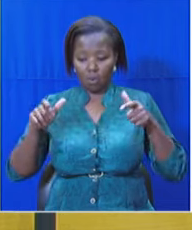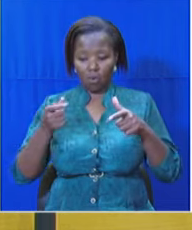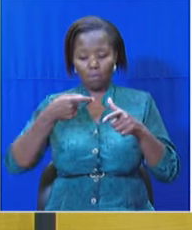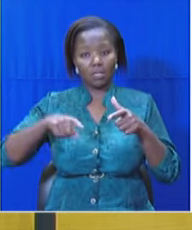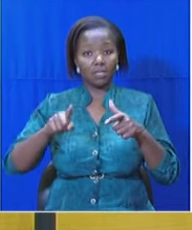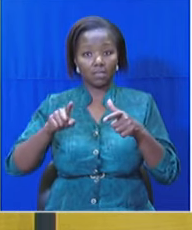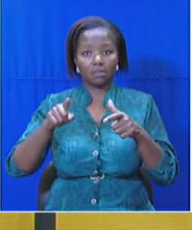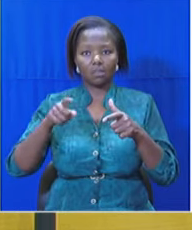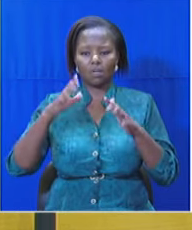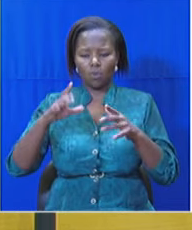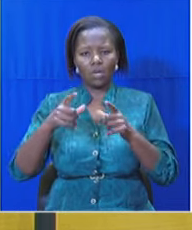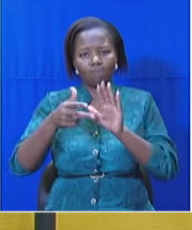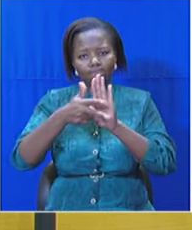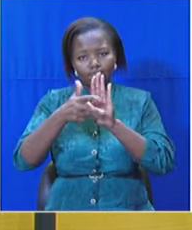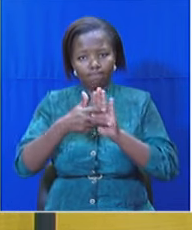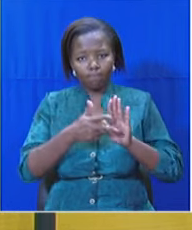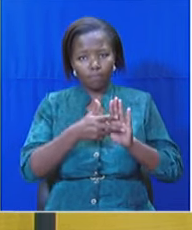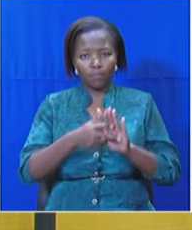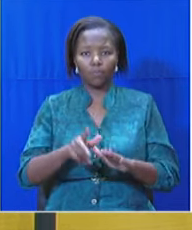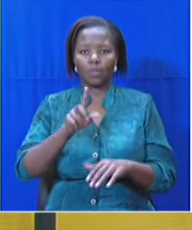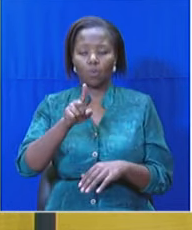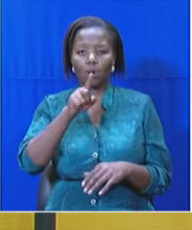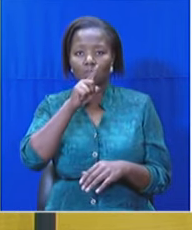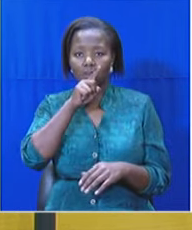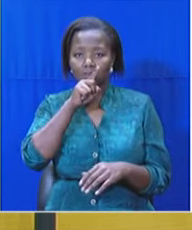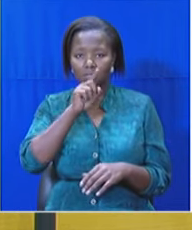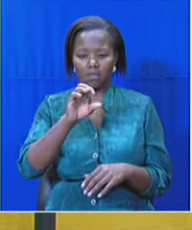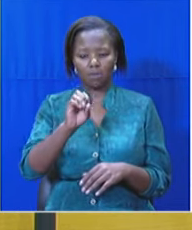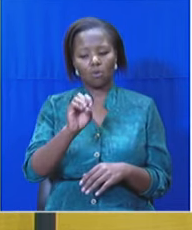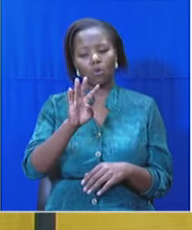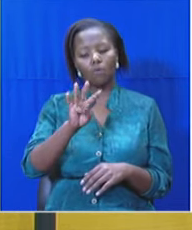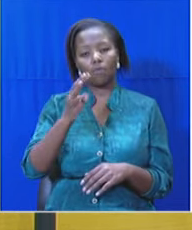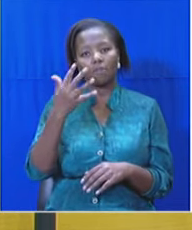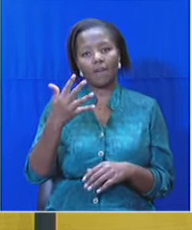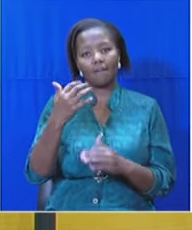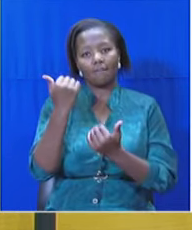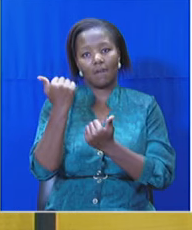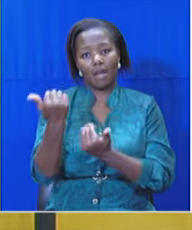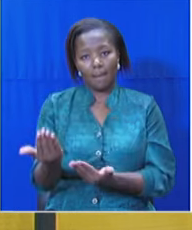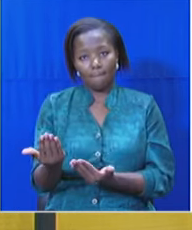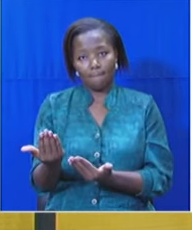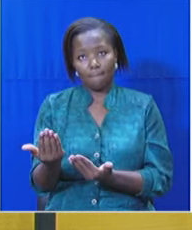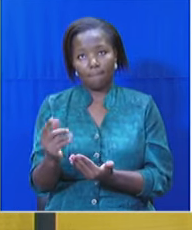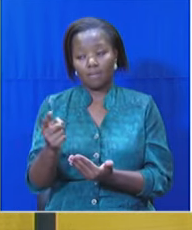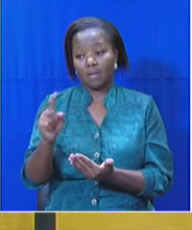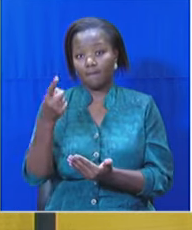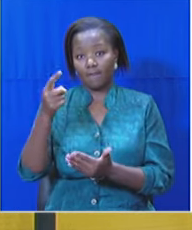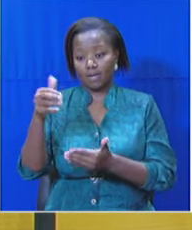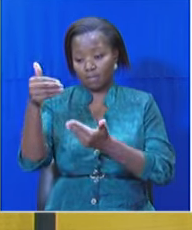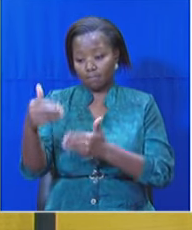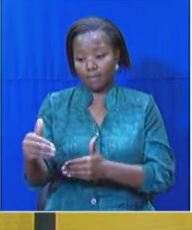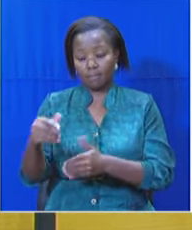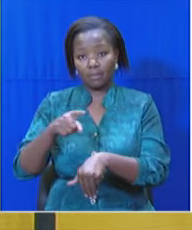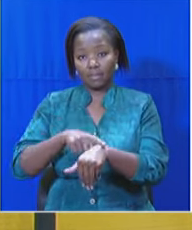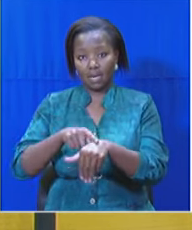1,445 claims. Emphasis will also be placed on researching claims received in the first lodgement period. To cope